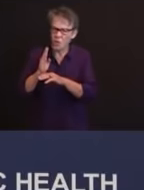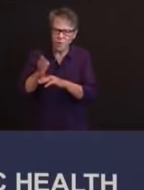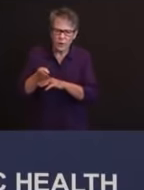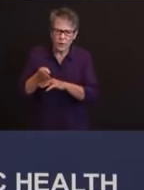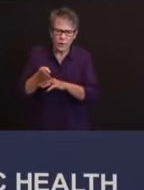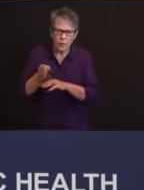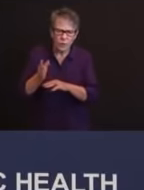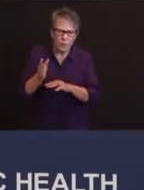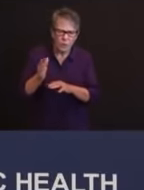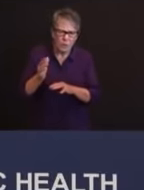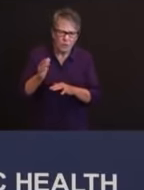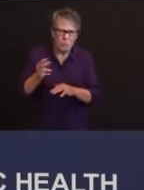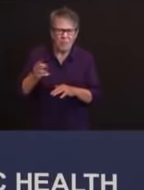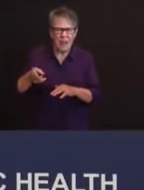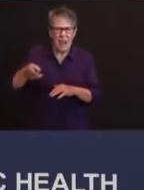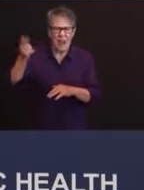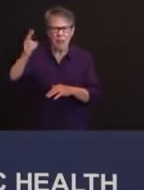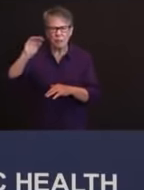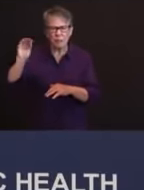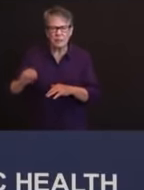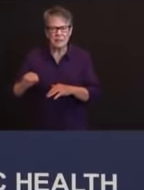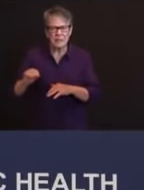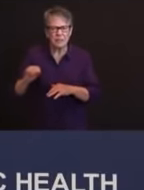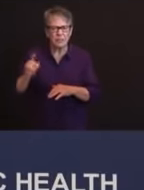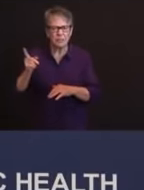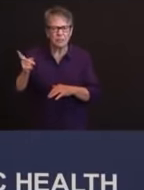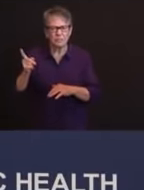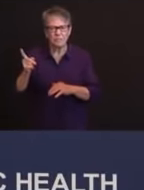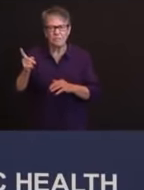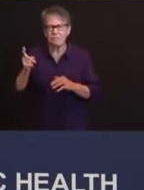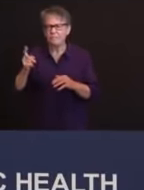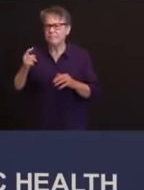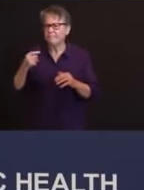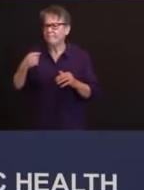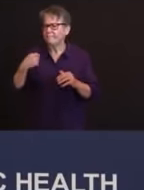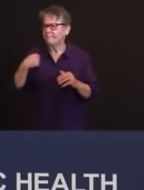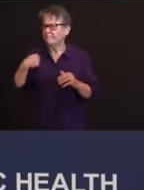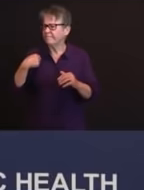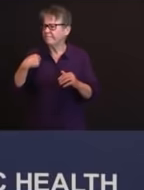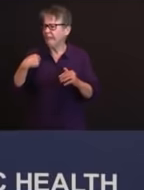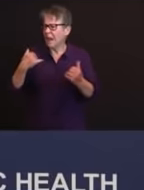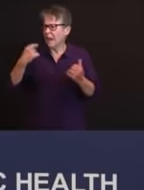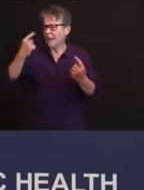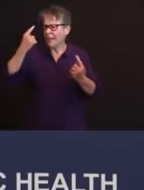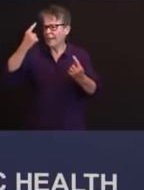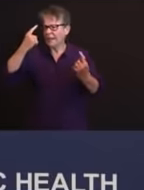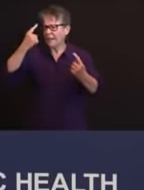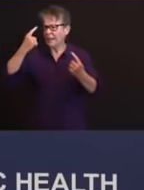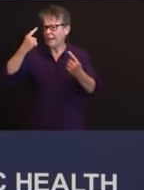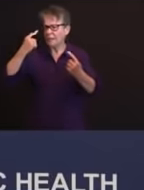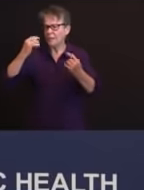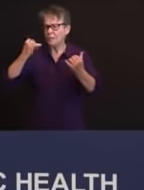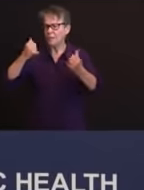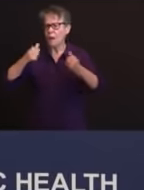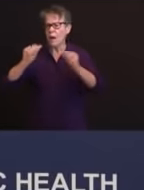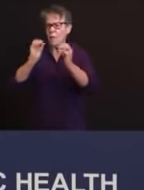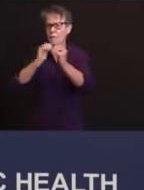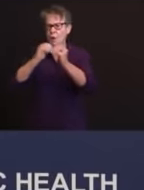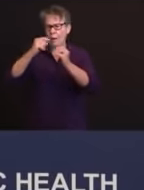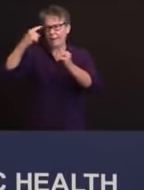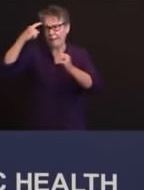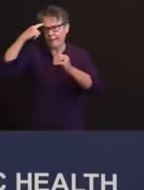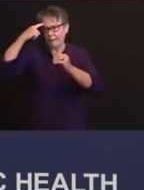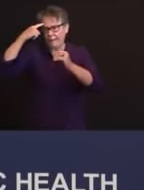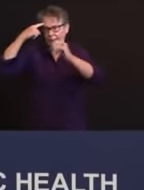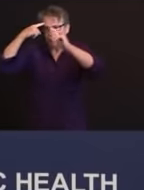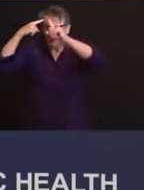I'm going to choose to be glass half full here on something. I had a really positive conversation with